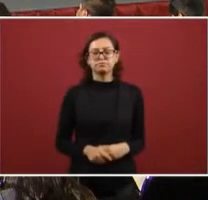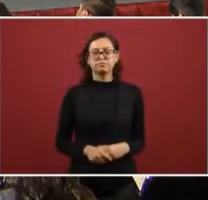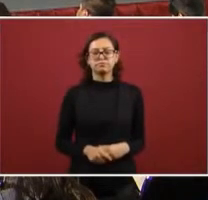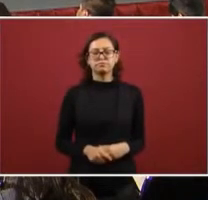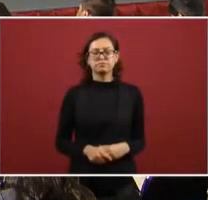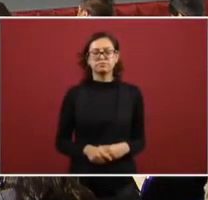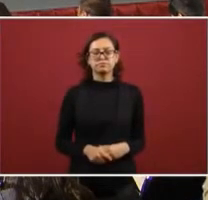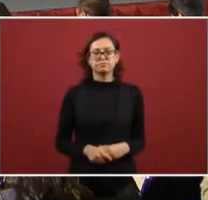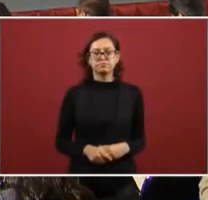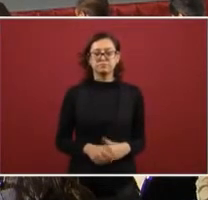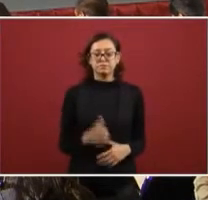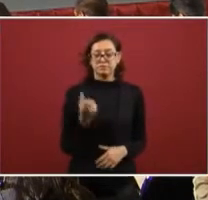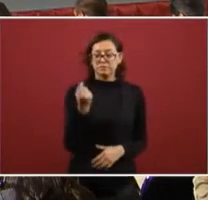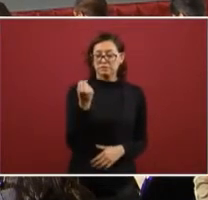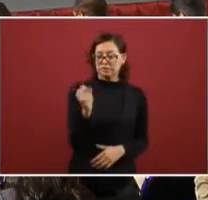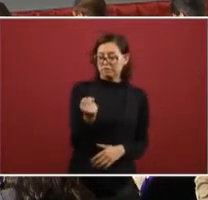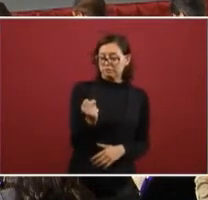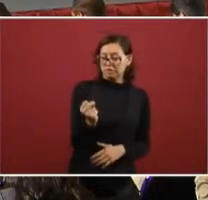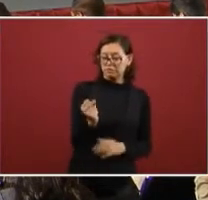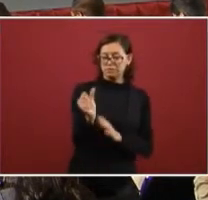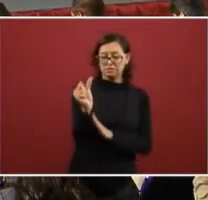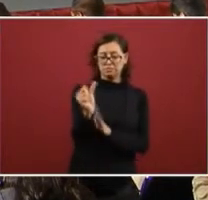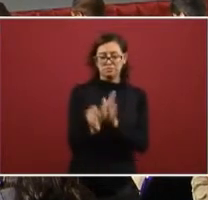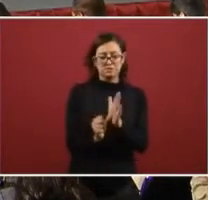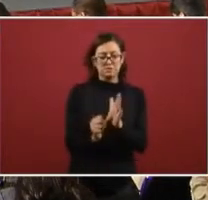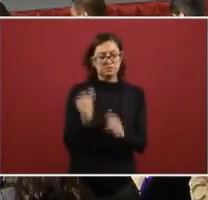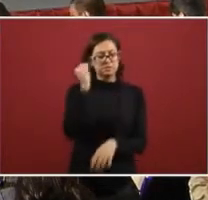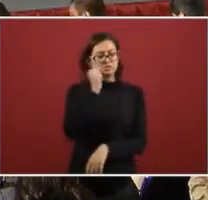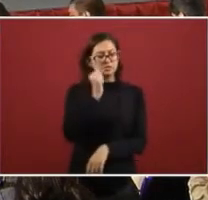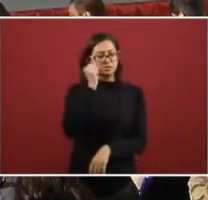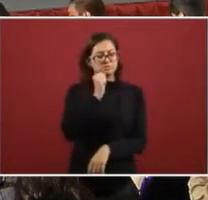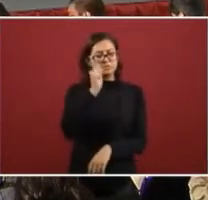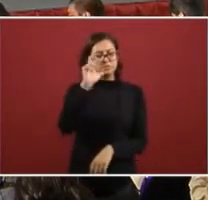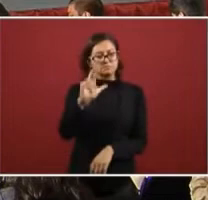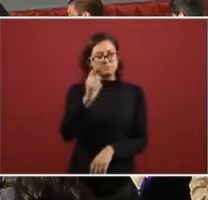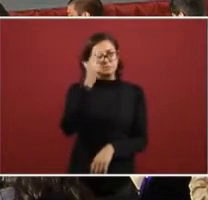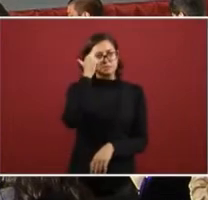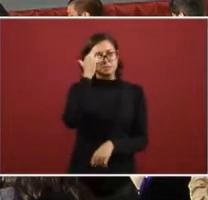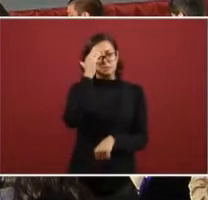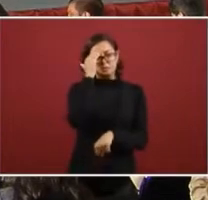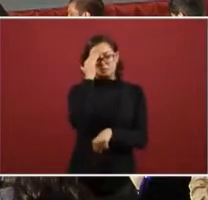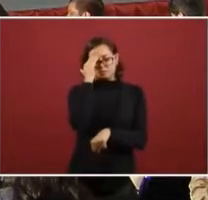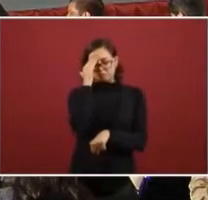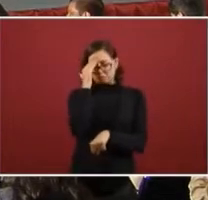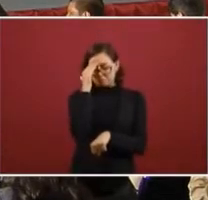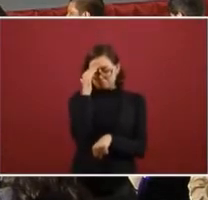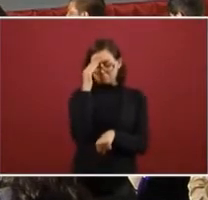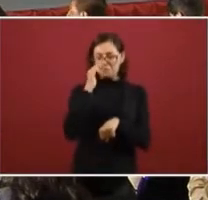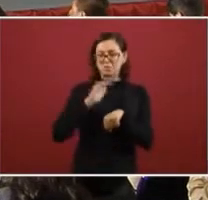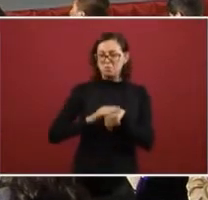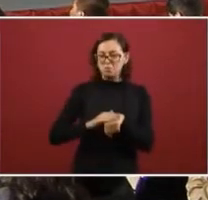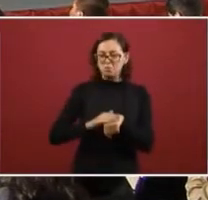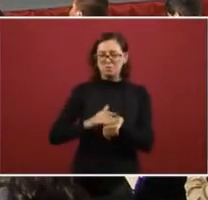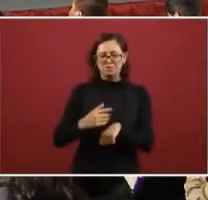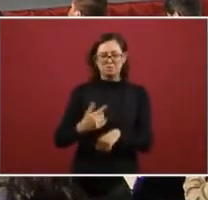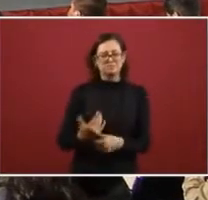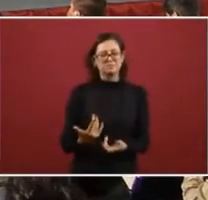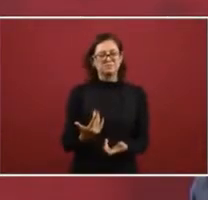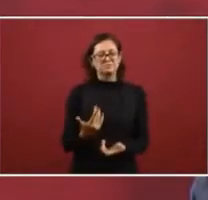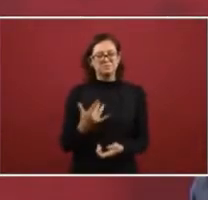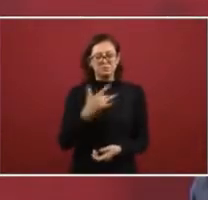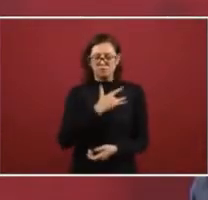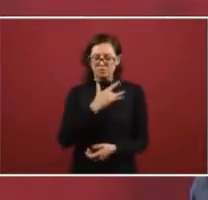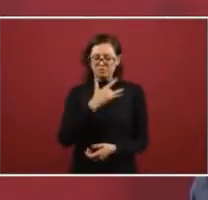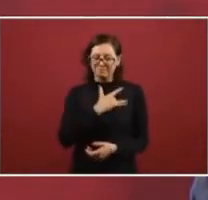day. September is a month that reminds of unforgivable